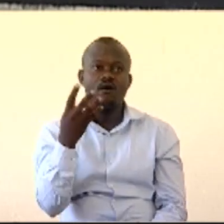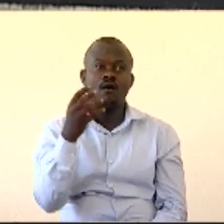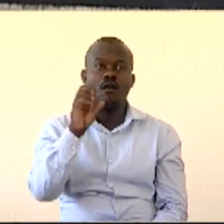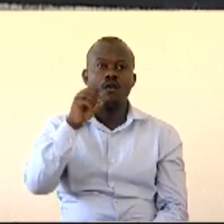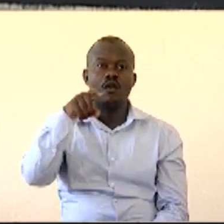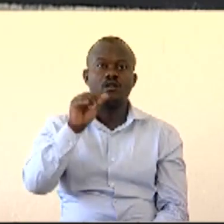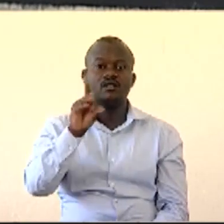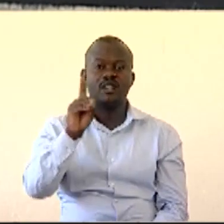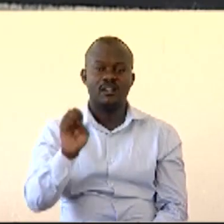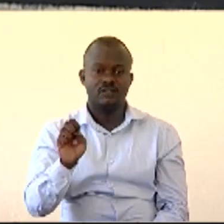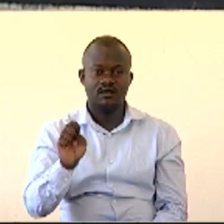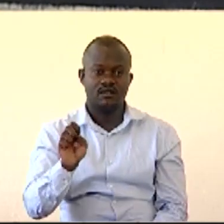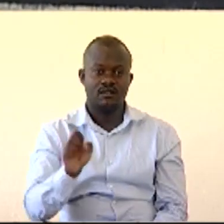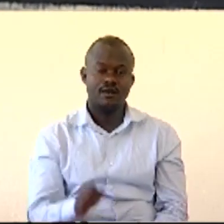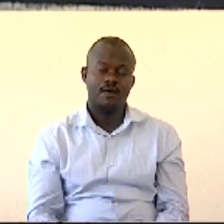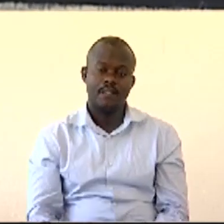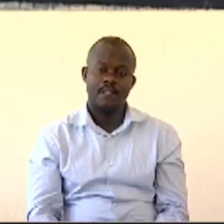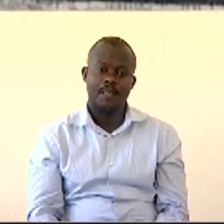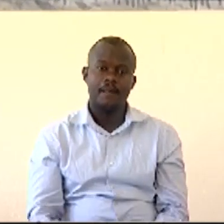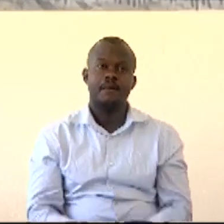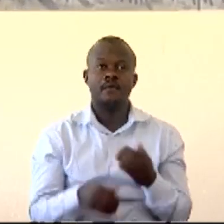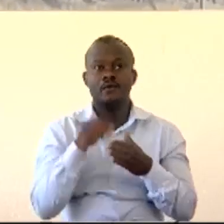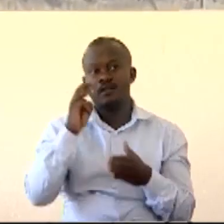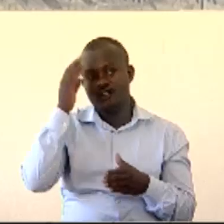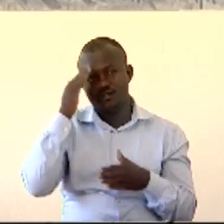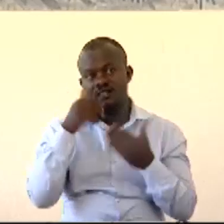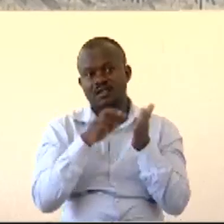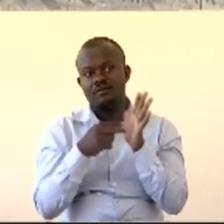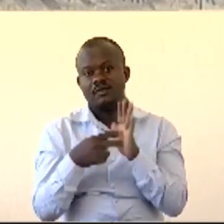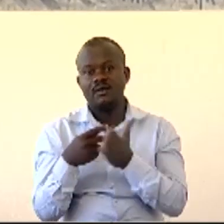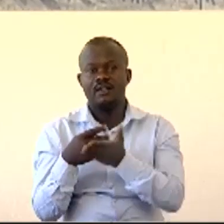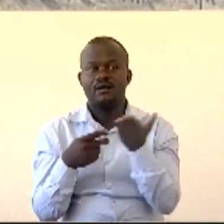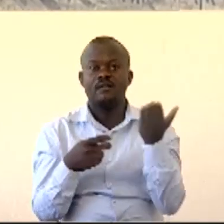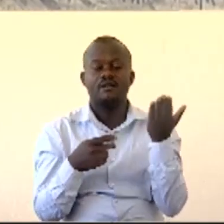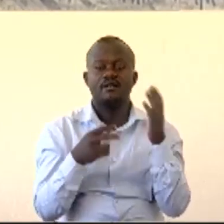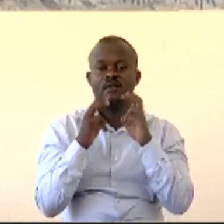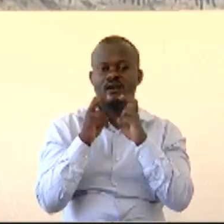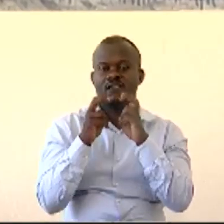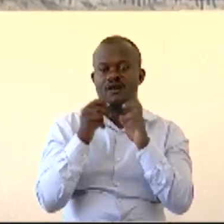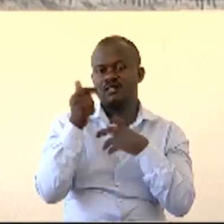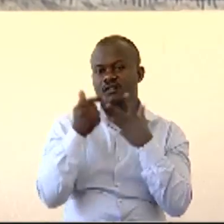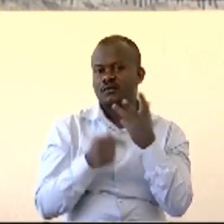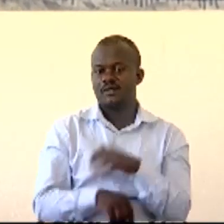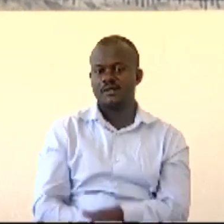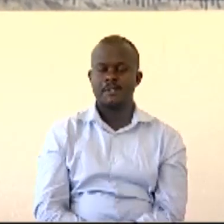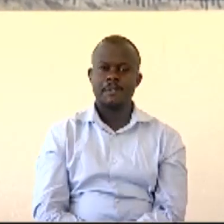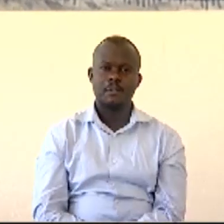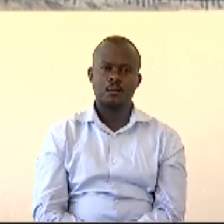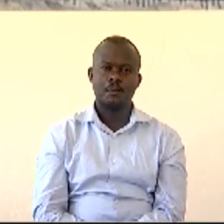write sulfur 4 oxide, you know that means they are referring to this.